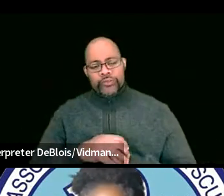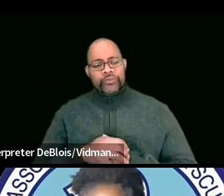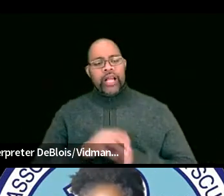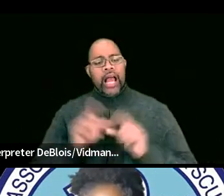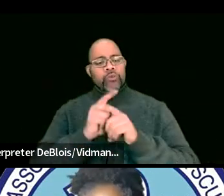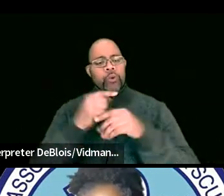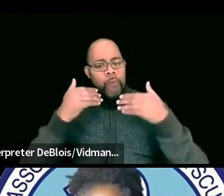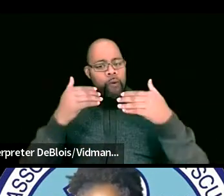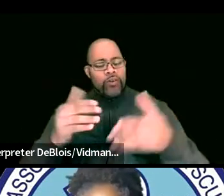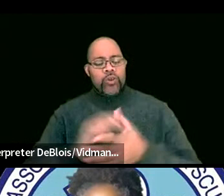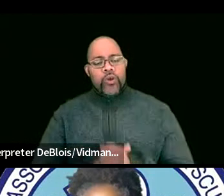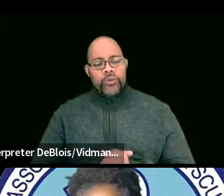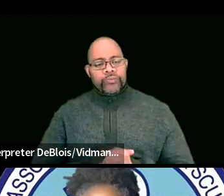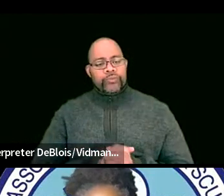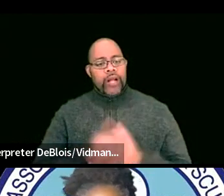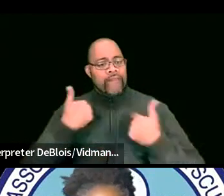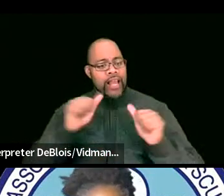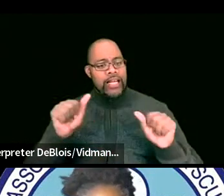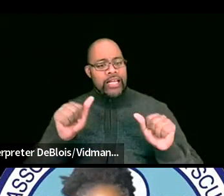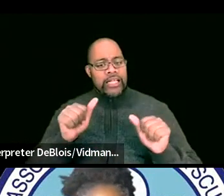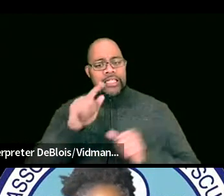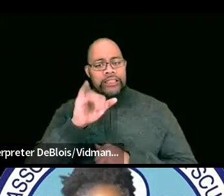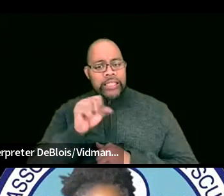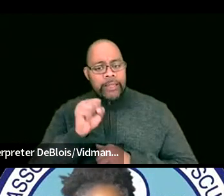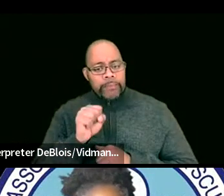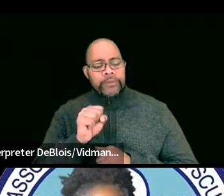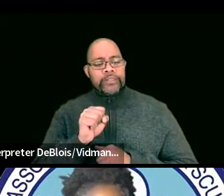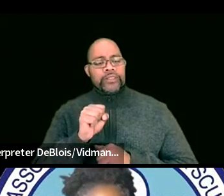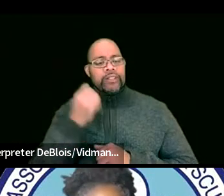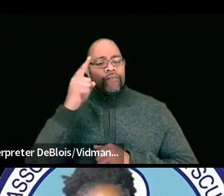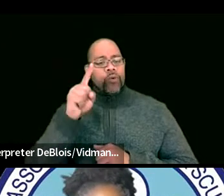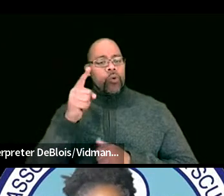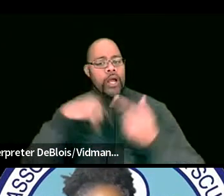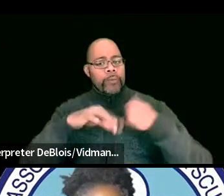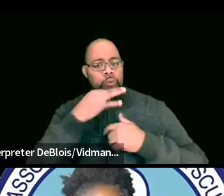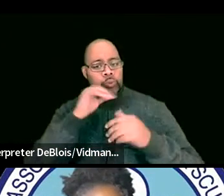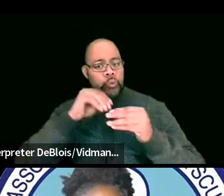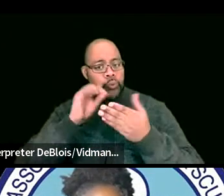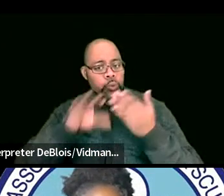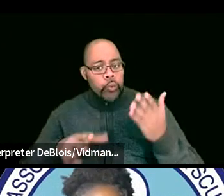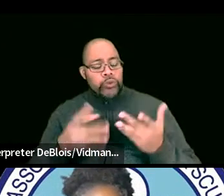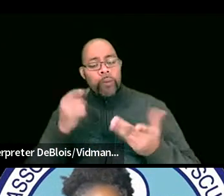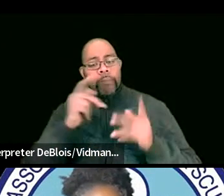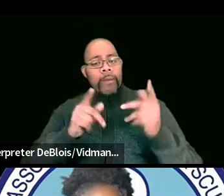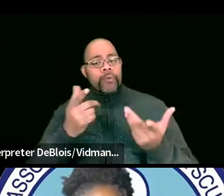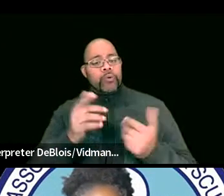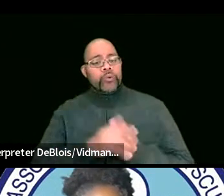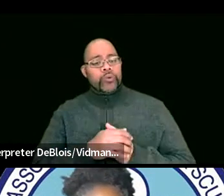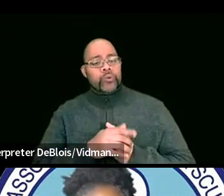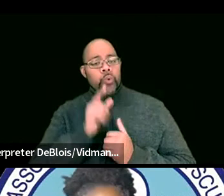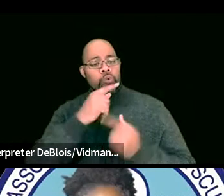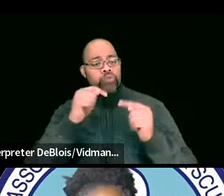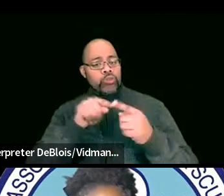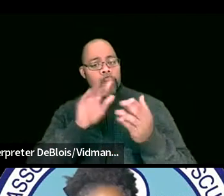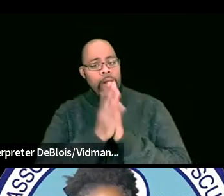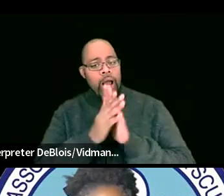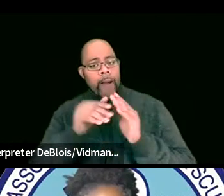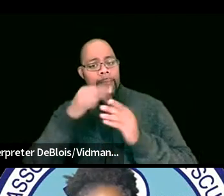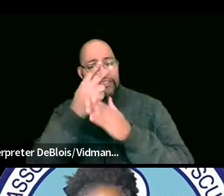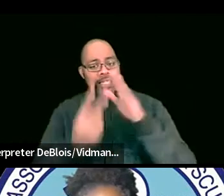we move along. Do you guys have any tips for incoming students or people that are looking to become